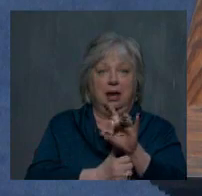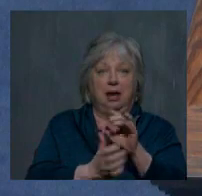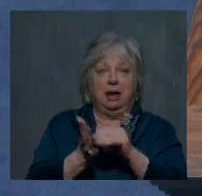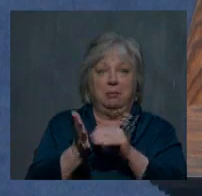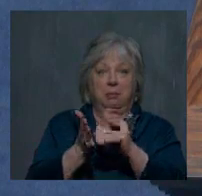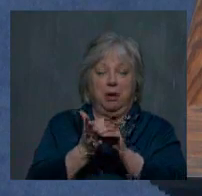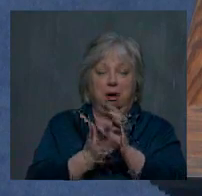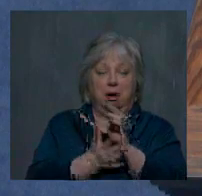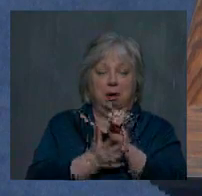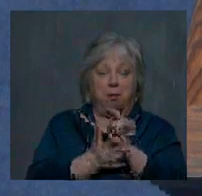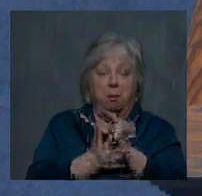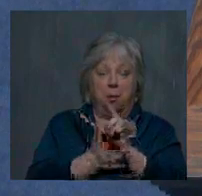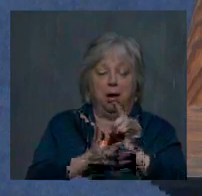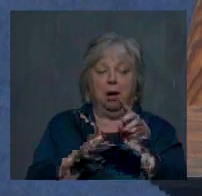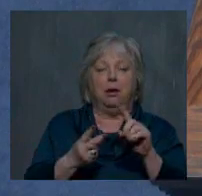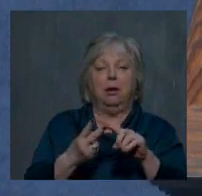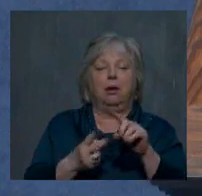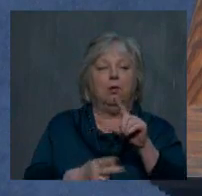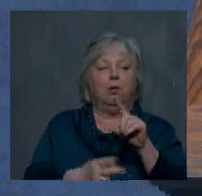and in